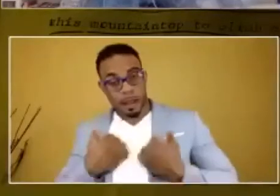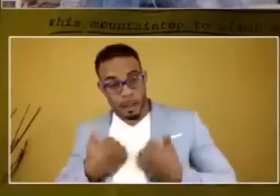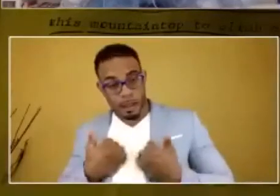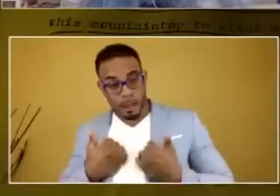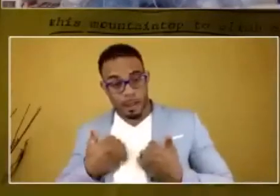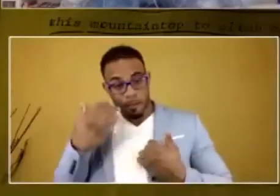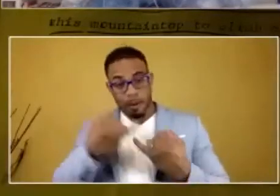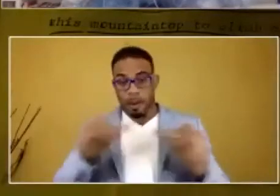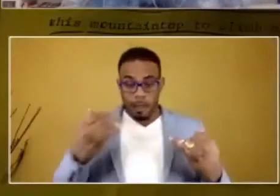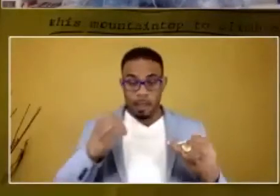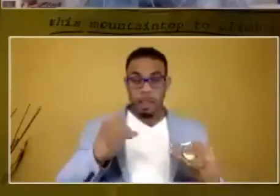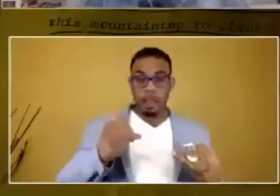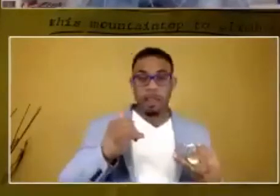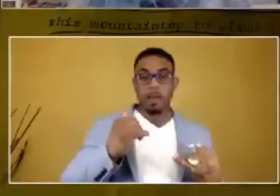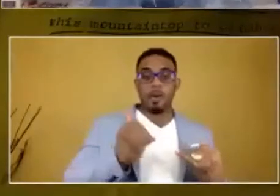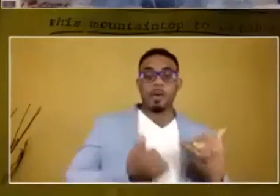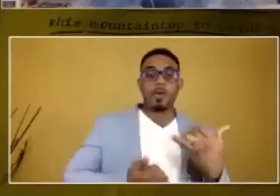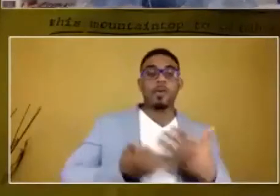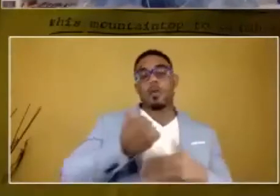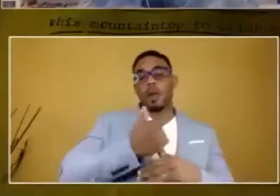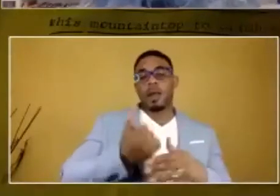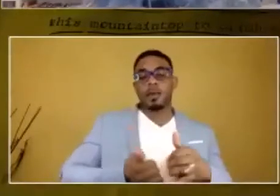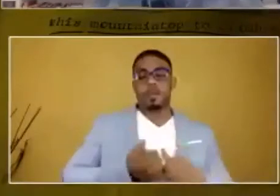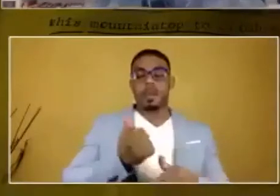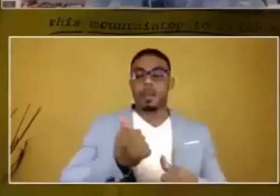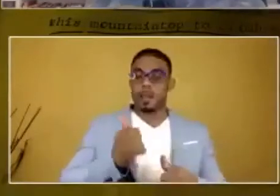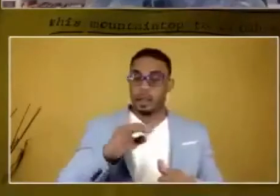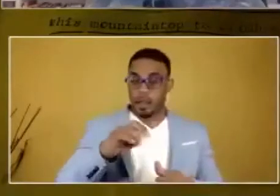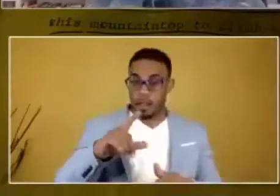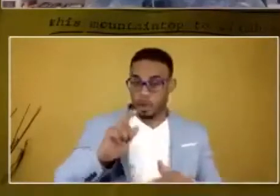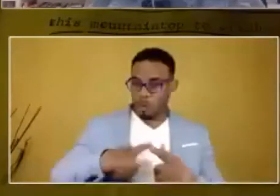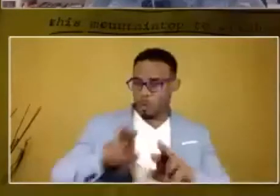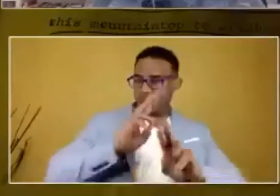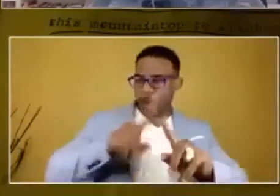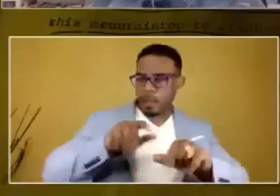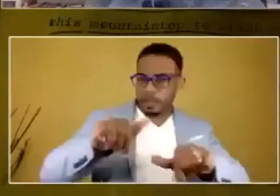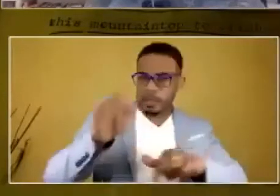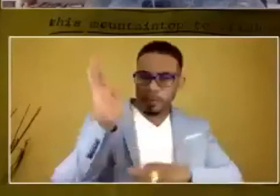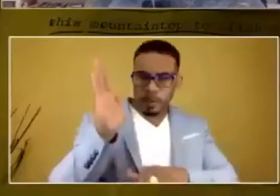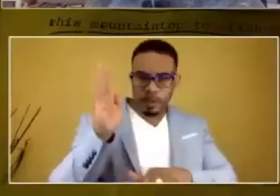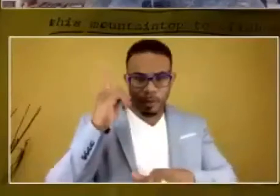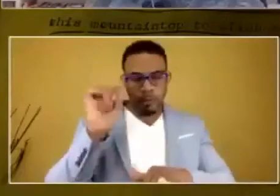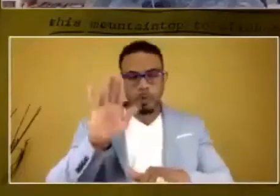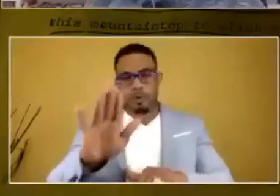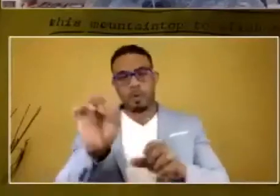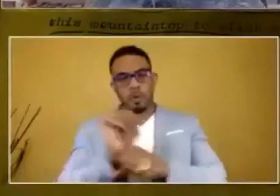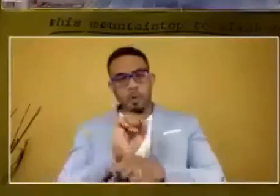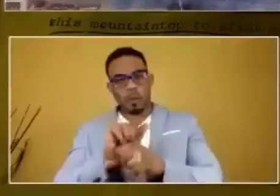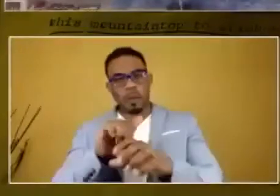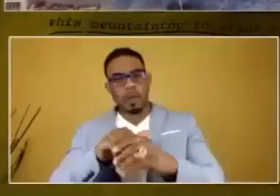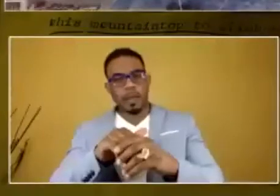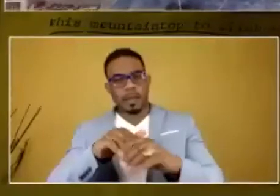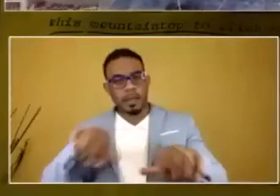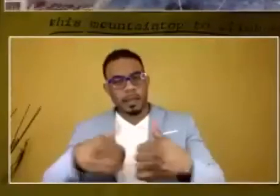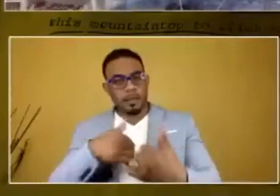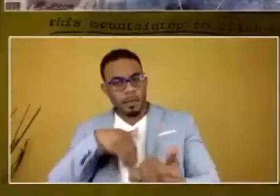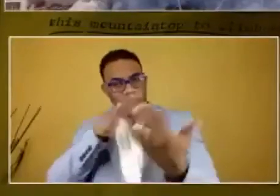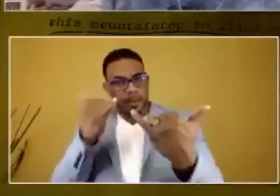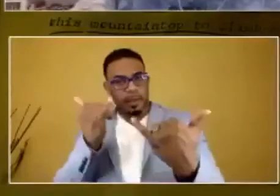Frontline, and the Rising Majority. Ashley, what's your response to this speech in terms of your work and the challenges that we face